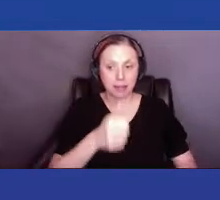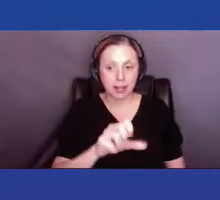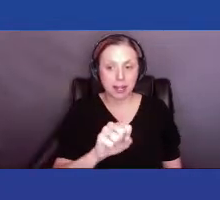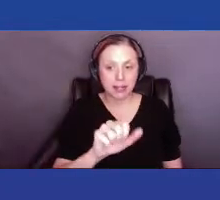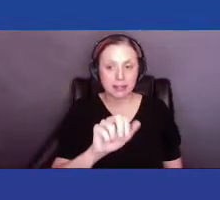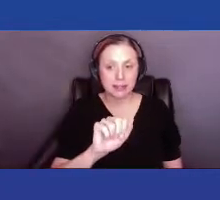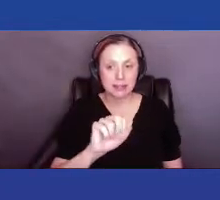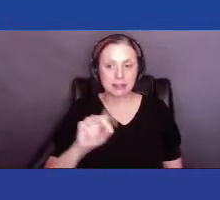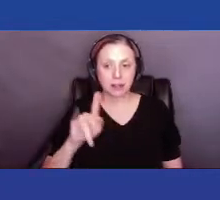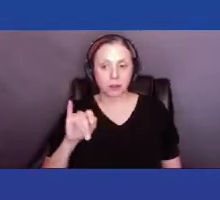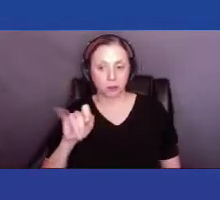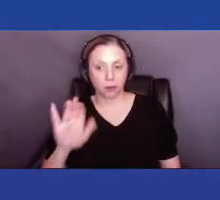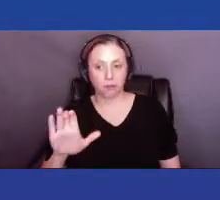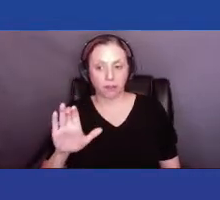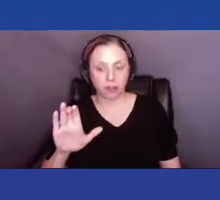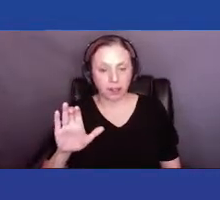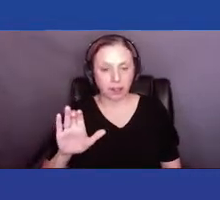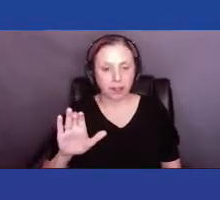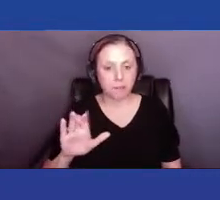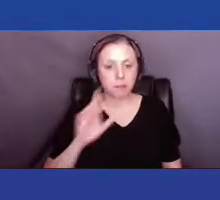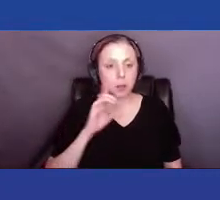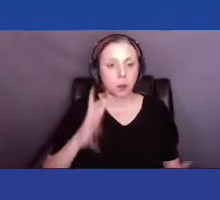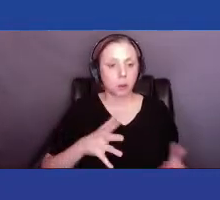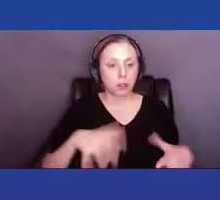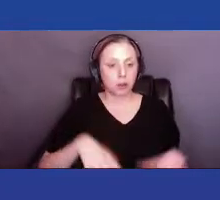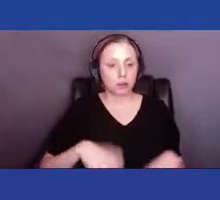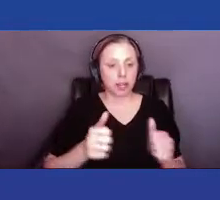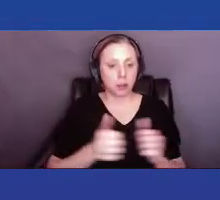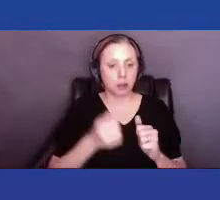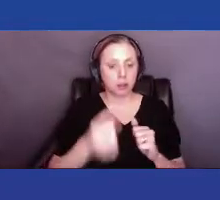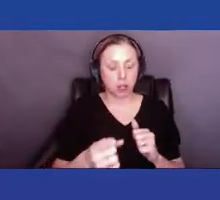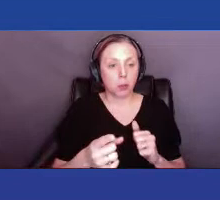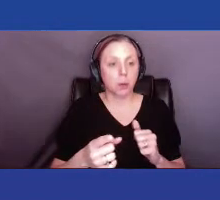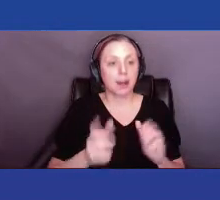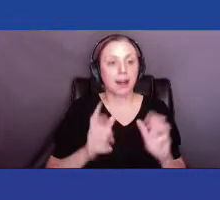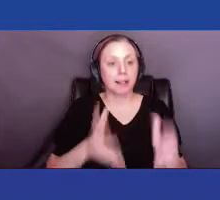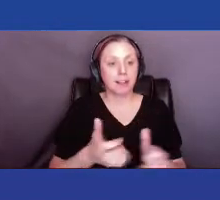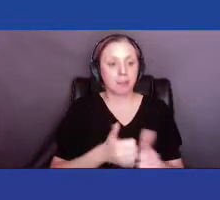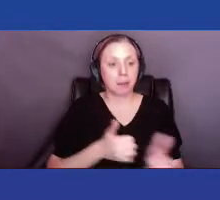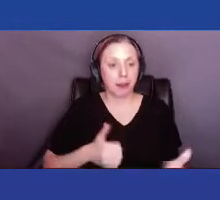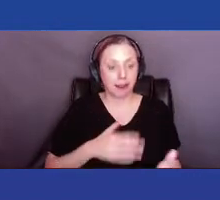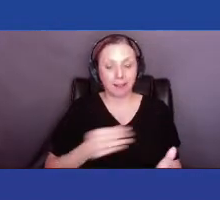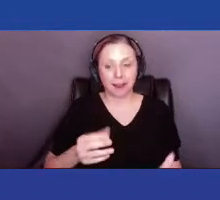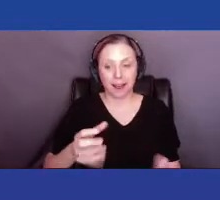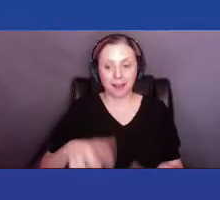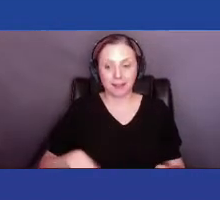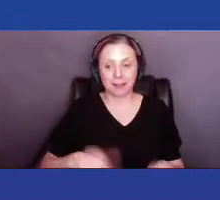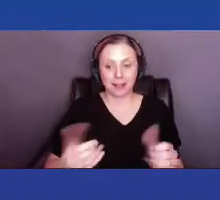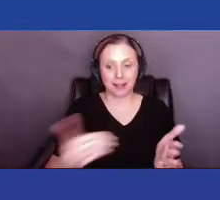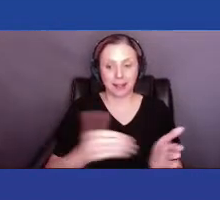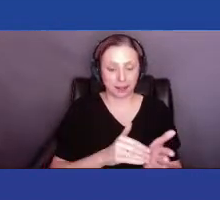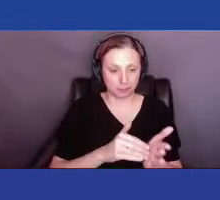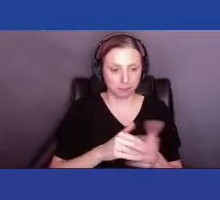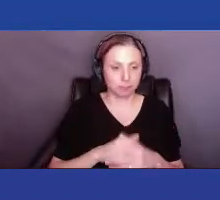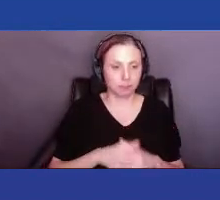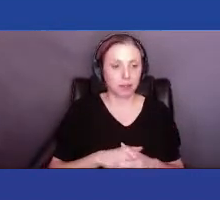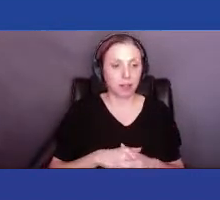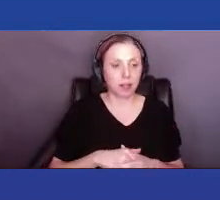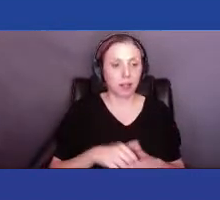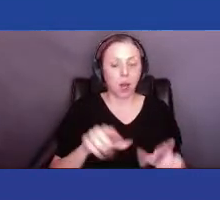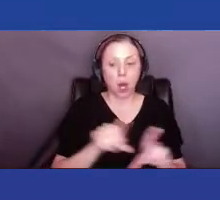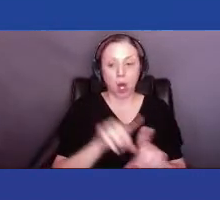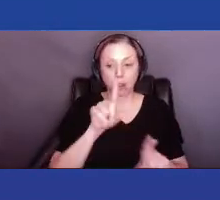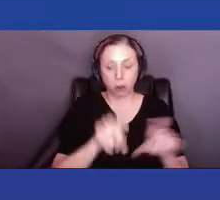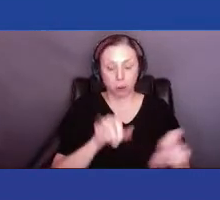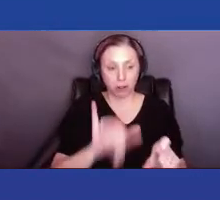take with you, leave behind, and reclaim? These are also questions that are urgent as